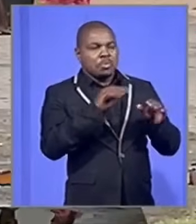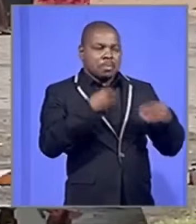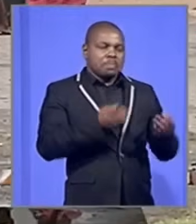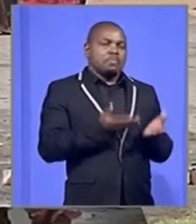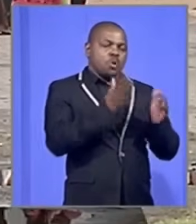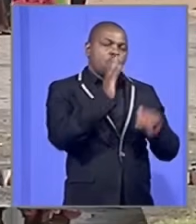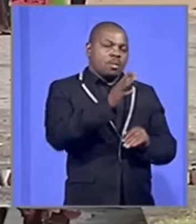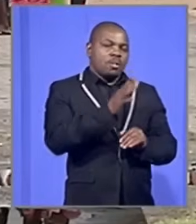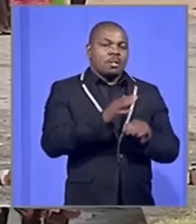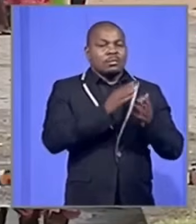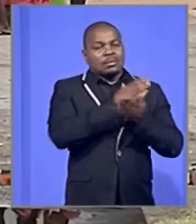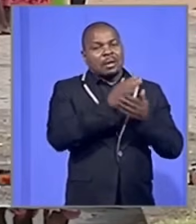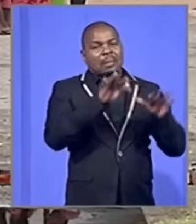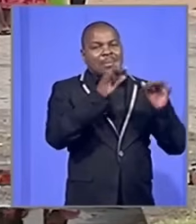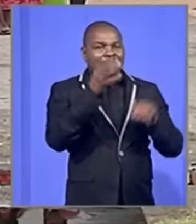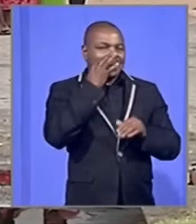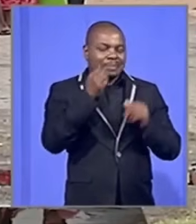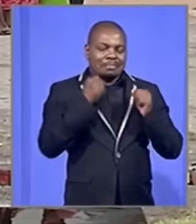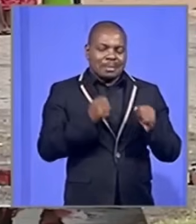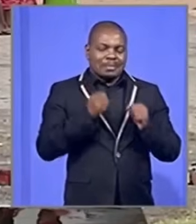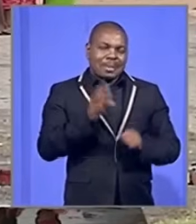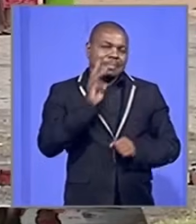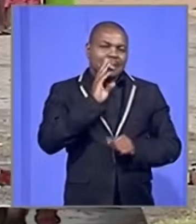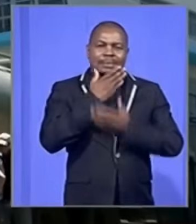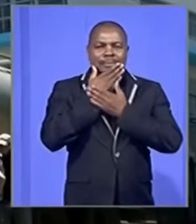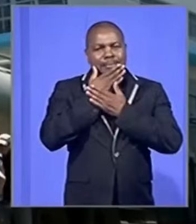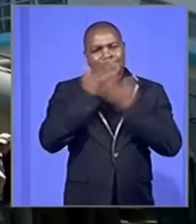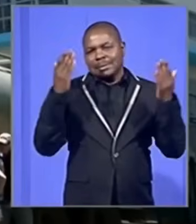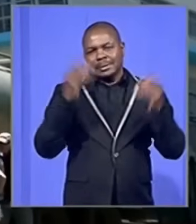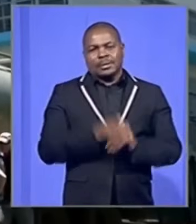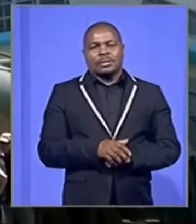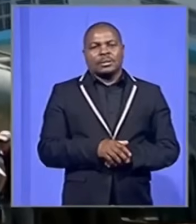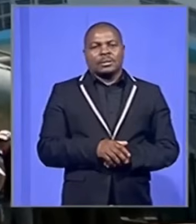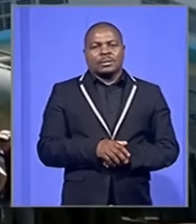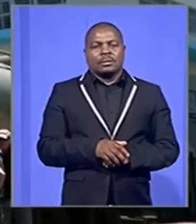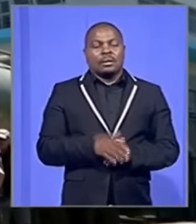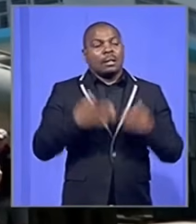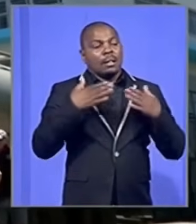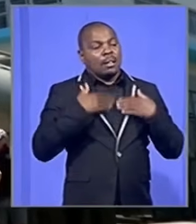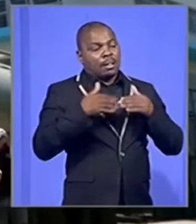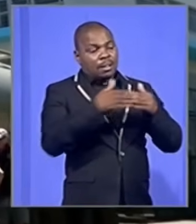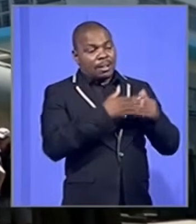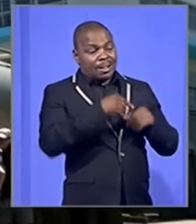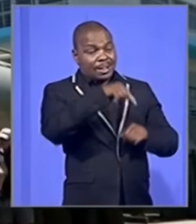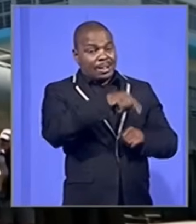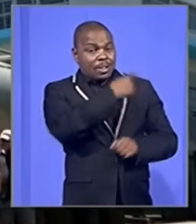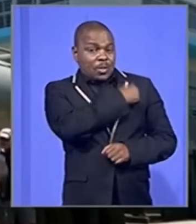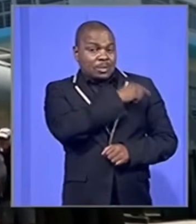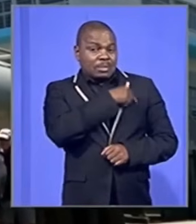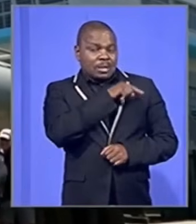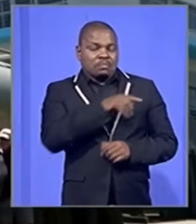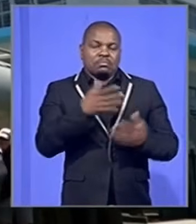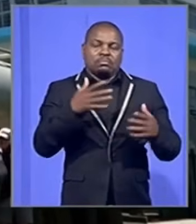ba reng ba ntse ba hloka phepelo ya metsi. Ditshebeletso tsa bongaka sepetleleng sena di amehile haholo ka ha metsi a ntse